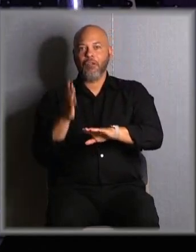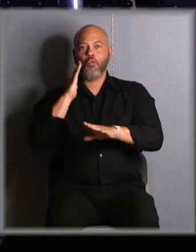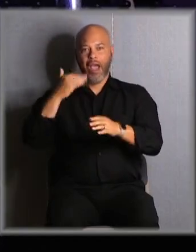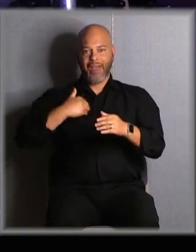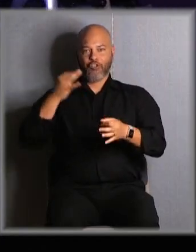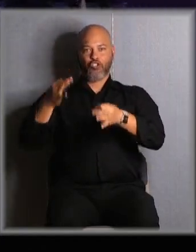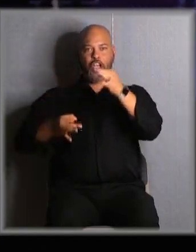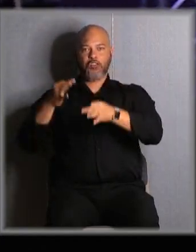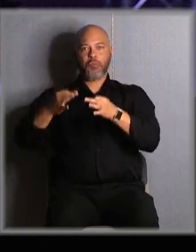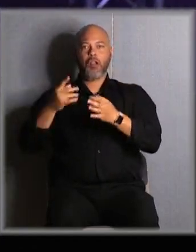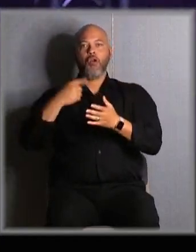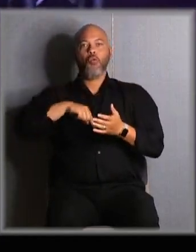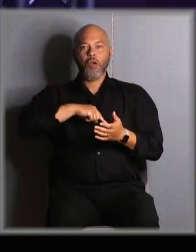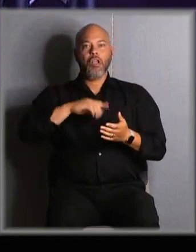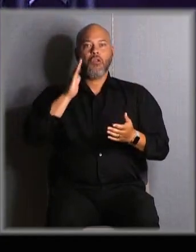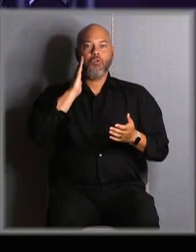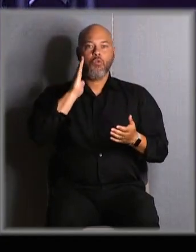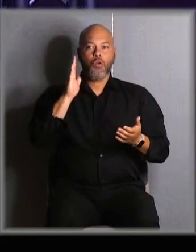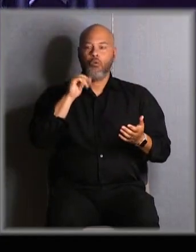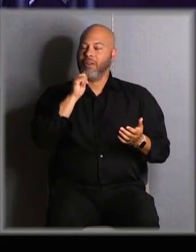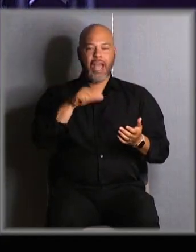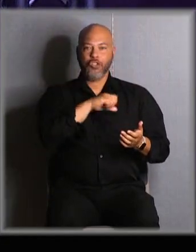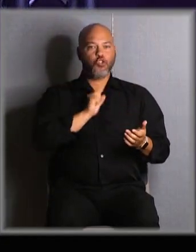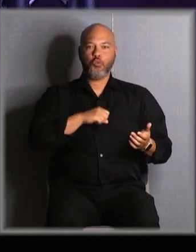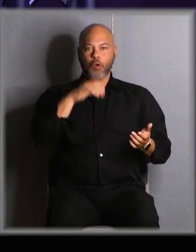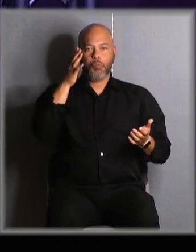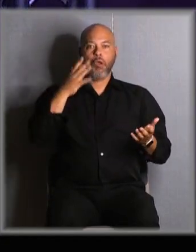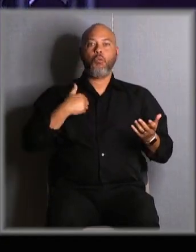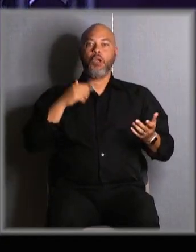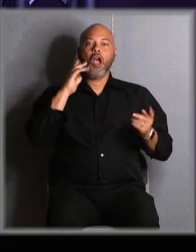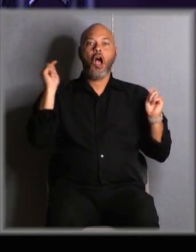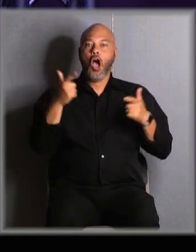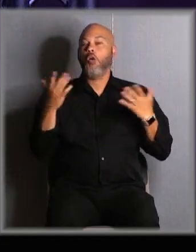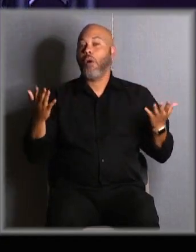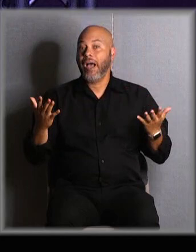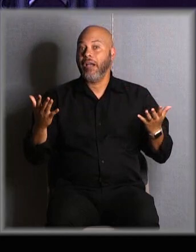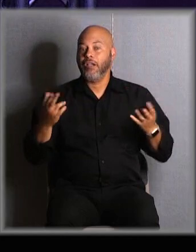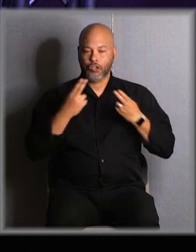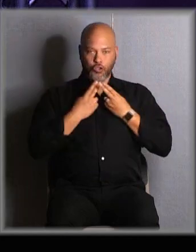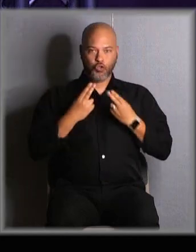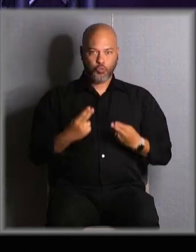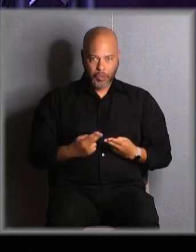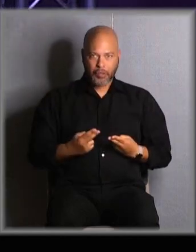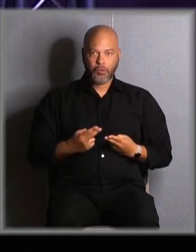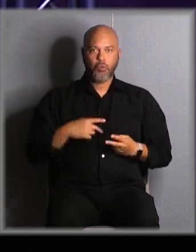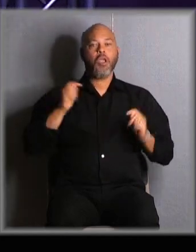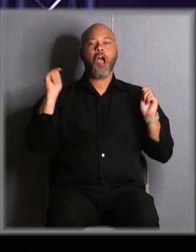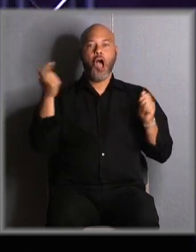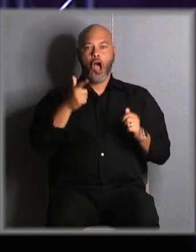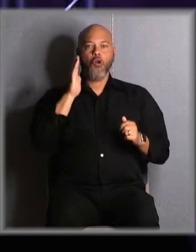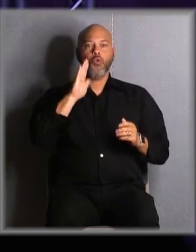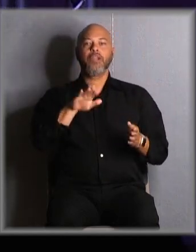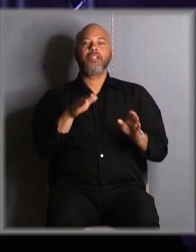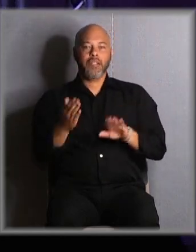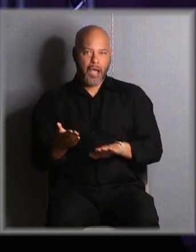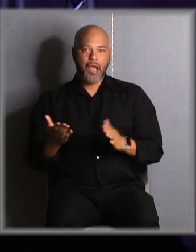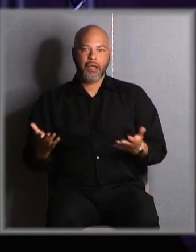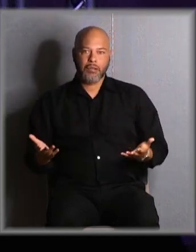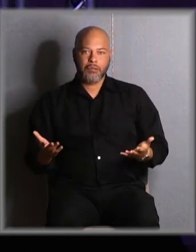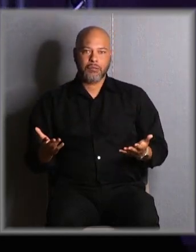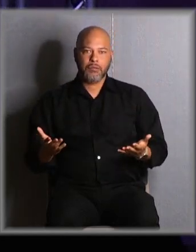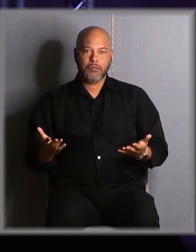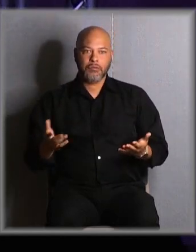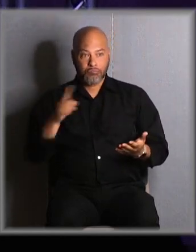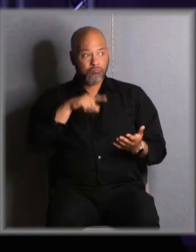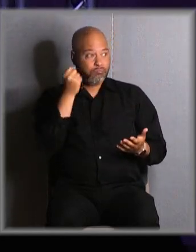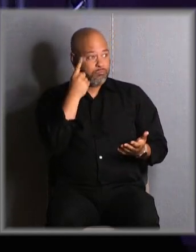judgment. So guess what? We're all not superheroes. We're all what? We're all going to die. Are y'all